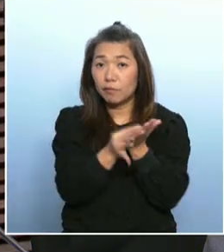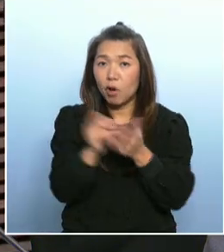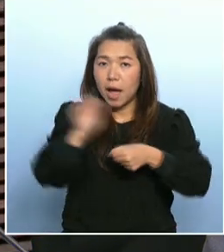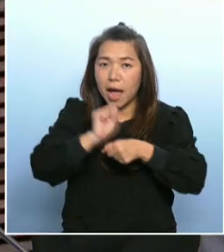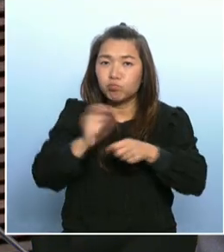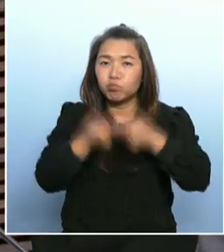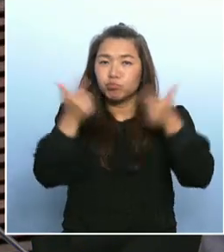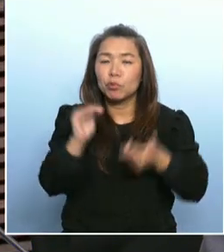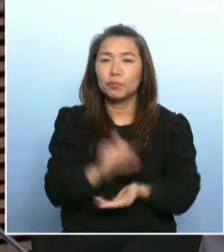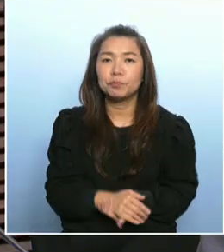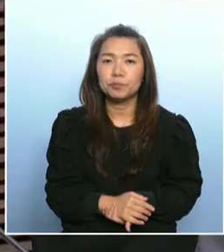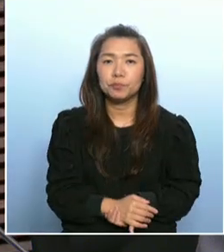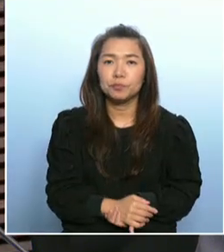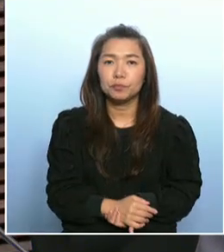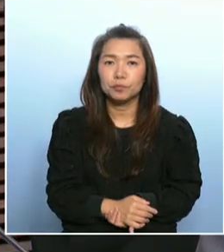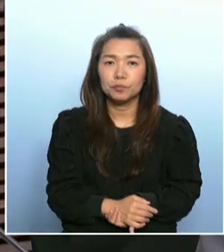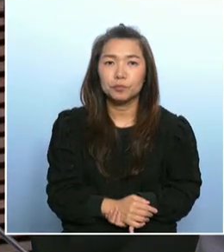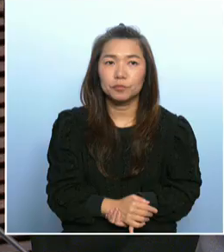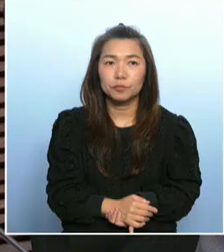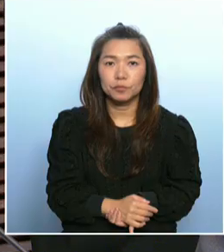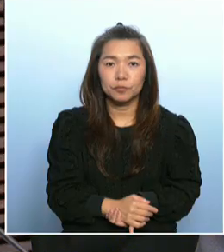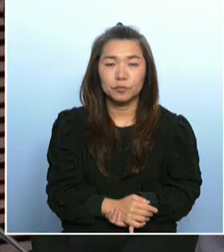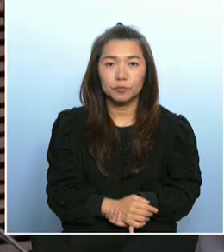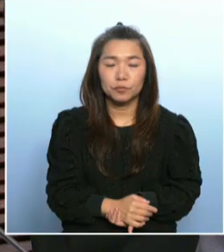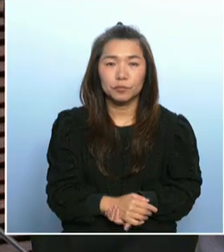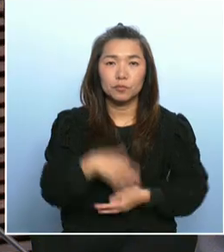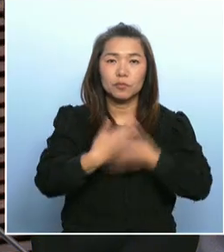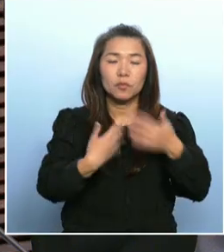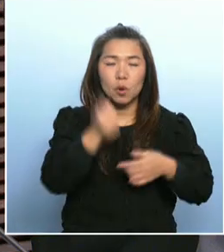premises to provide for relevant services.